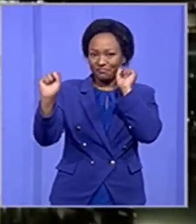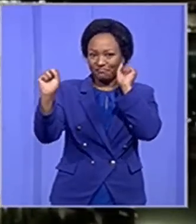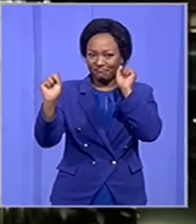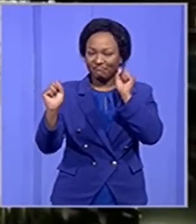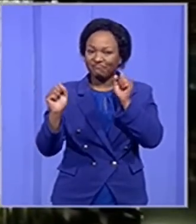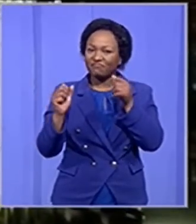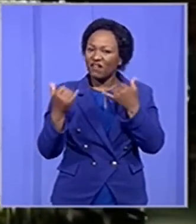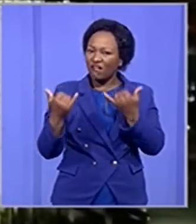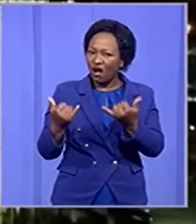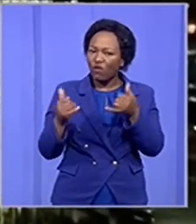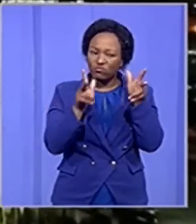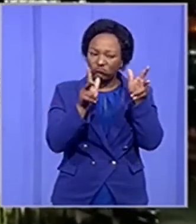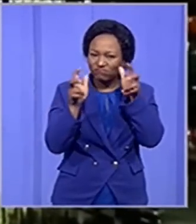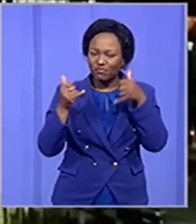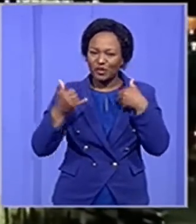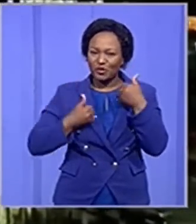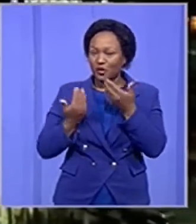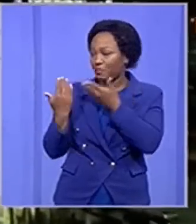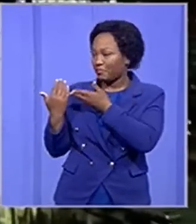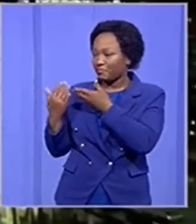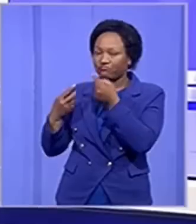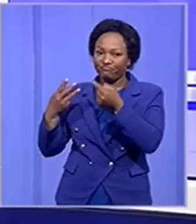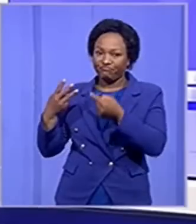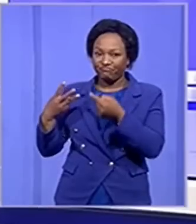A re iketle mmogo ka tshedimosetso.